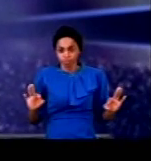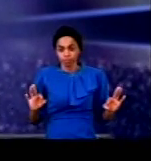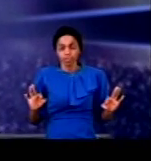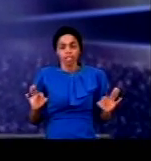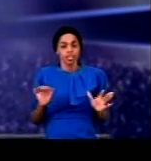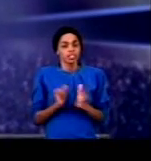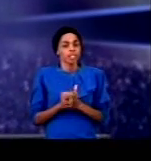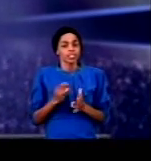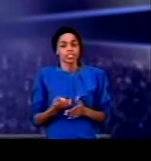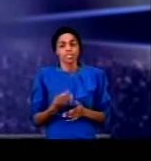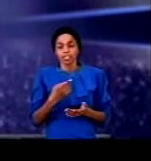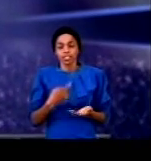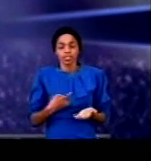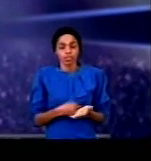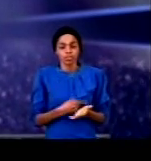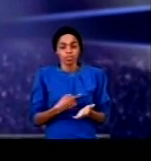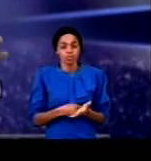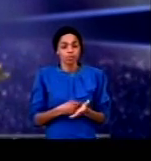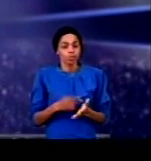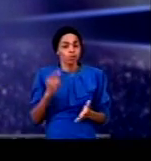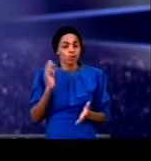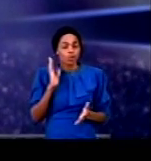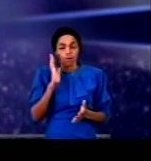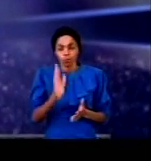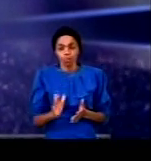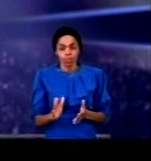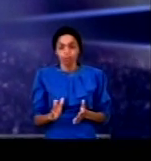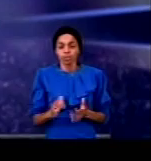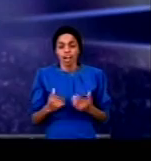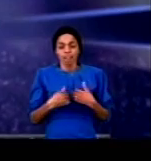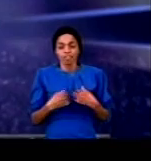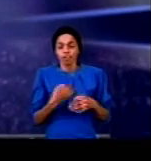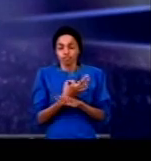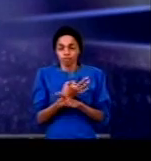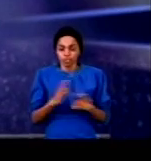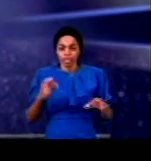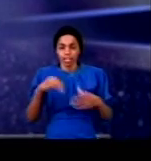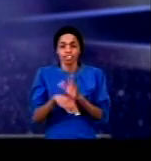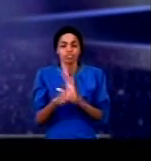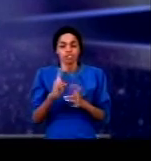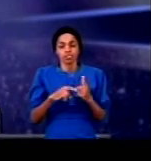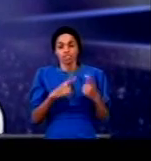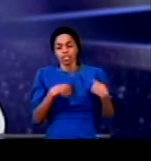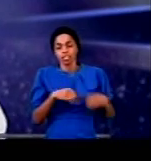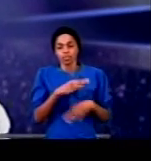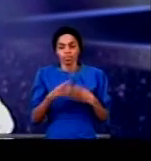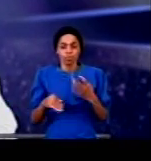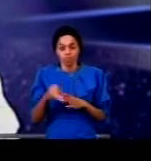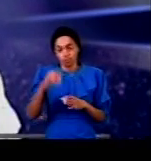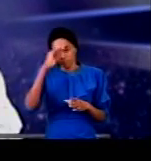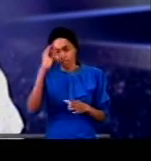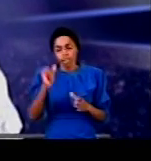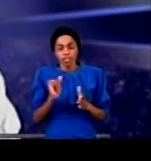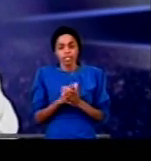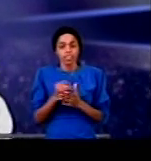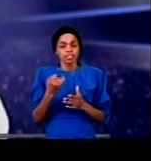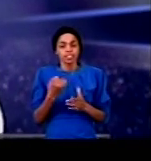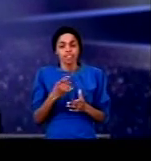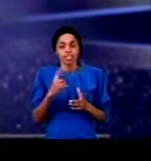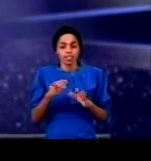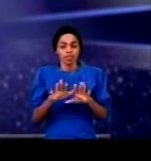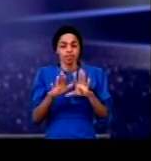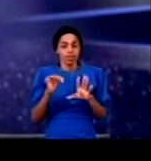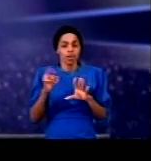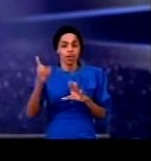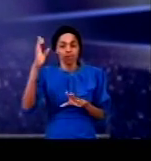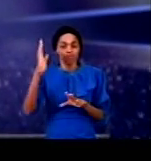raise up our voices that the fear of God will prevail over every continent of this world, over every nation of this world, over every